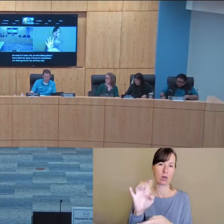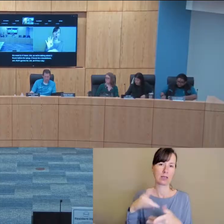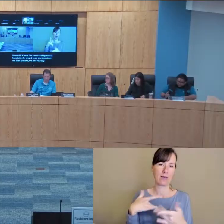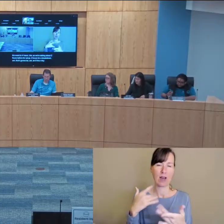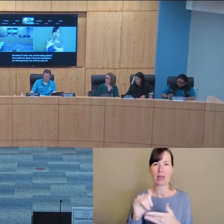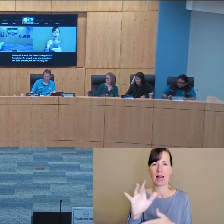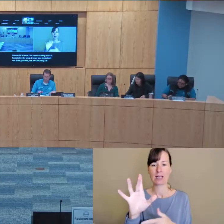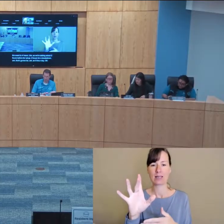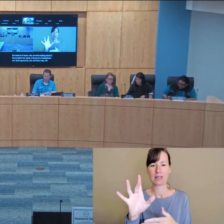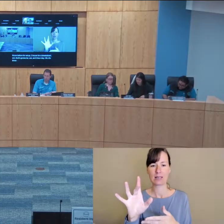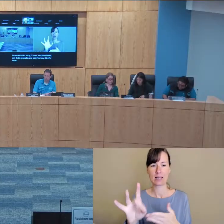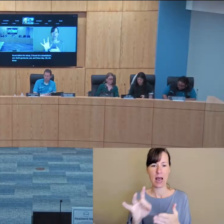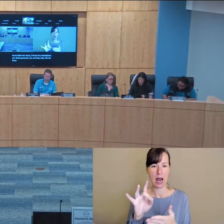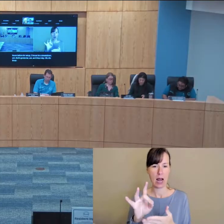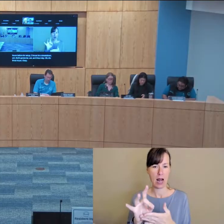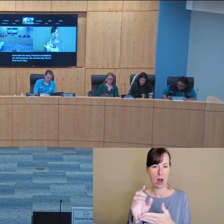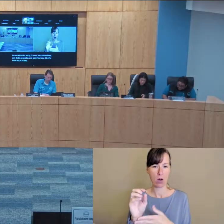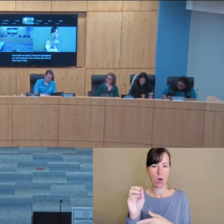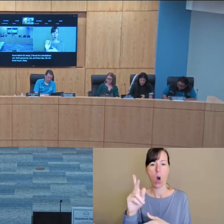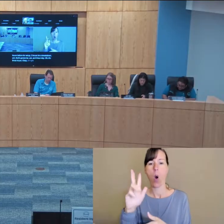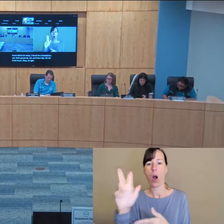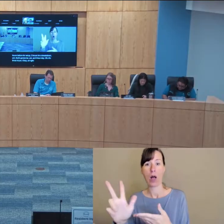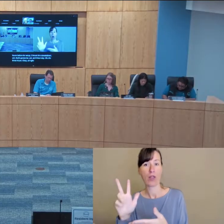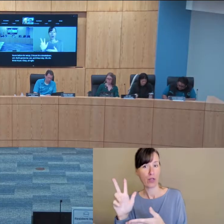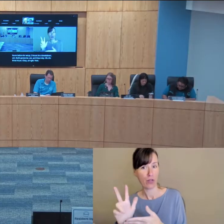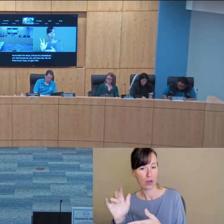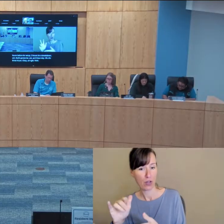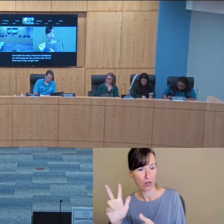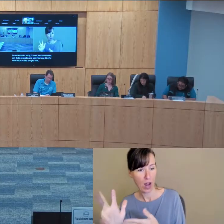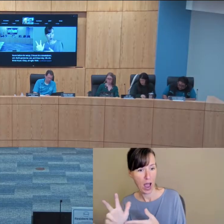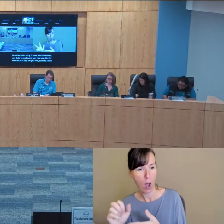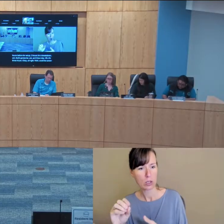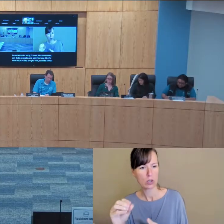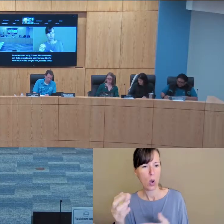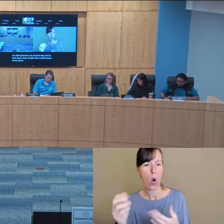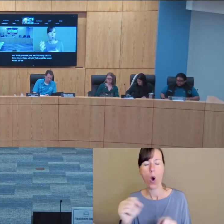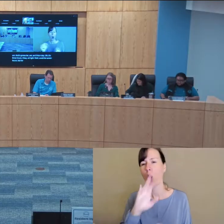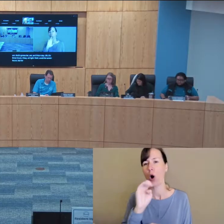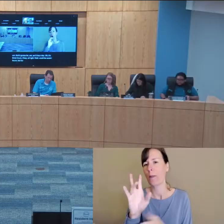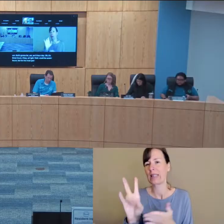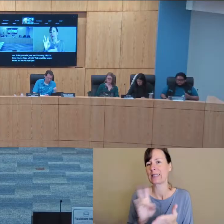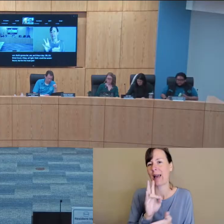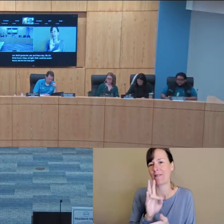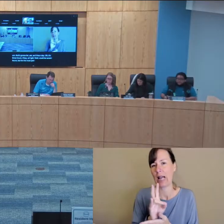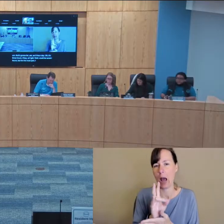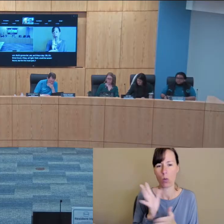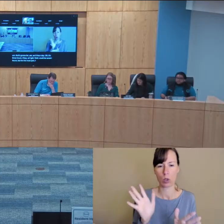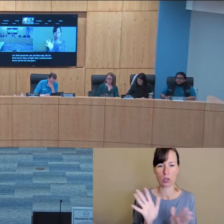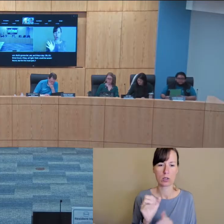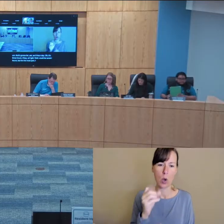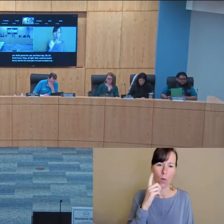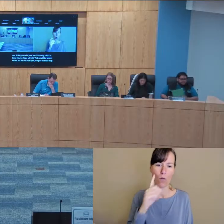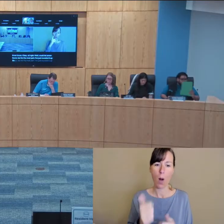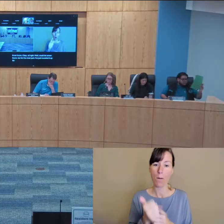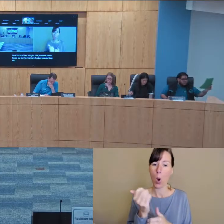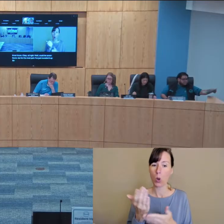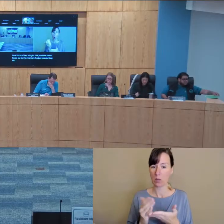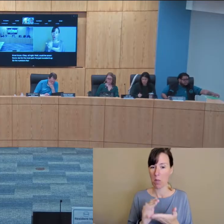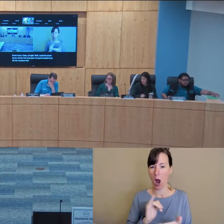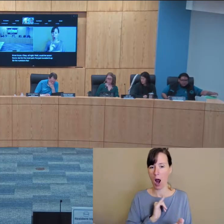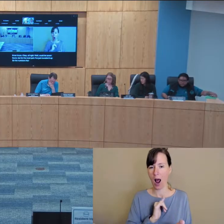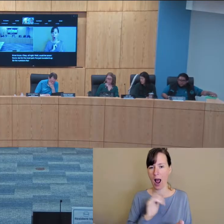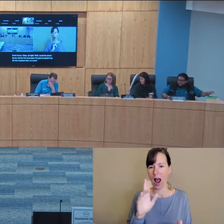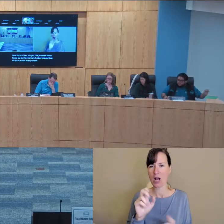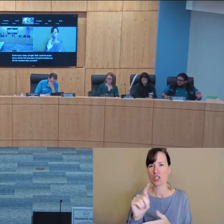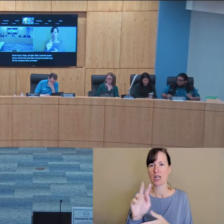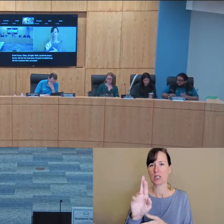Oh, it's 3 hours. Okay, all right. Well, could be 7 hours, but for the most part, I've just rounded it up. So the numbers that I provided today